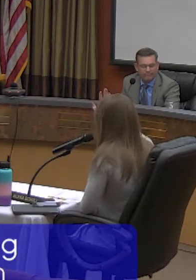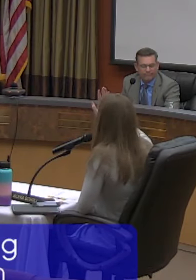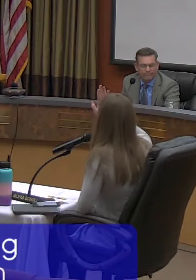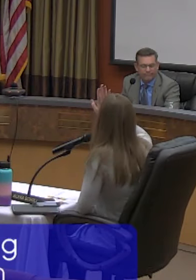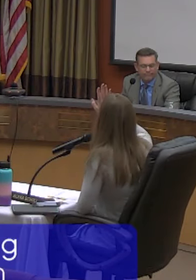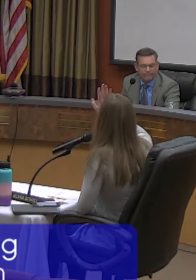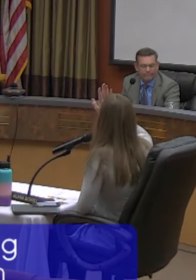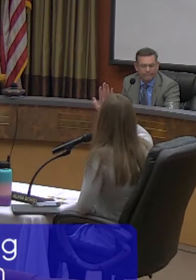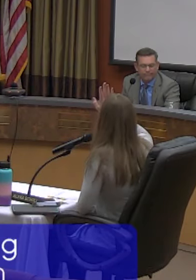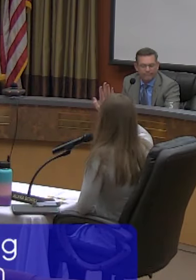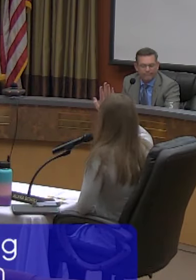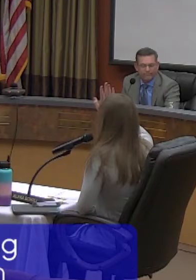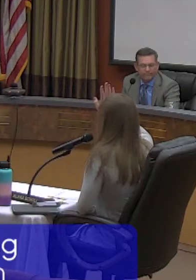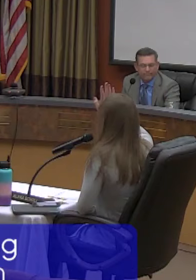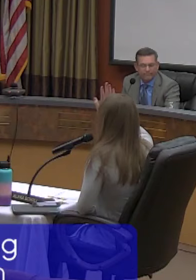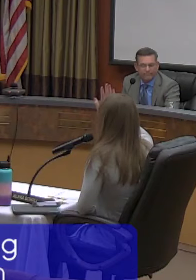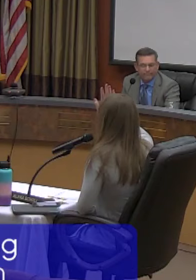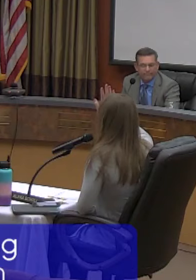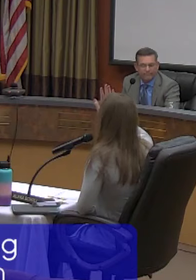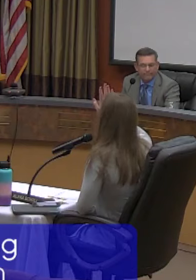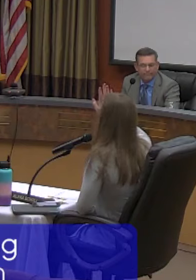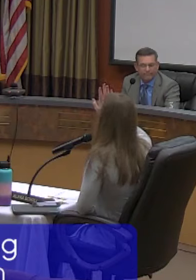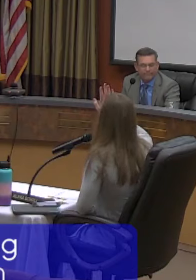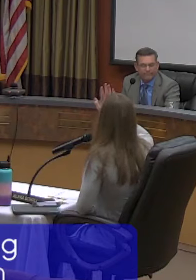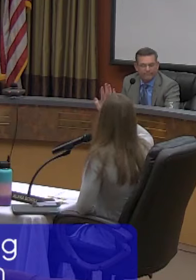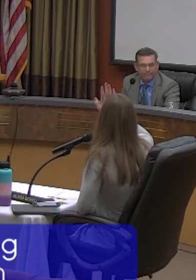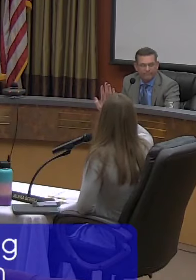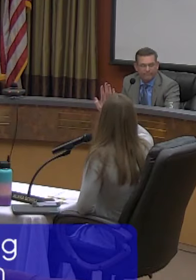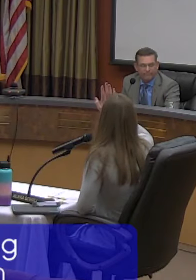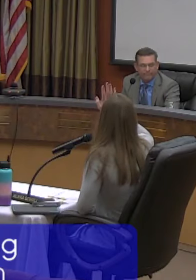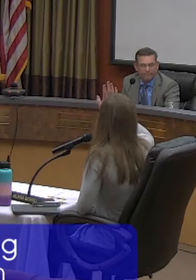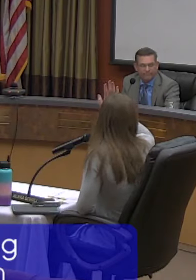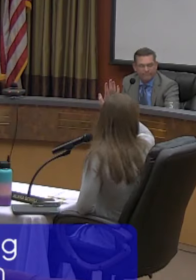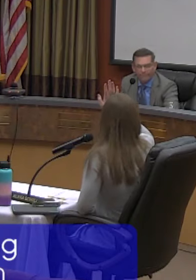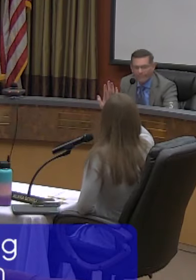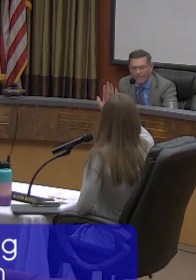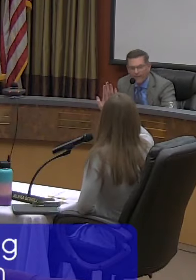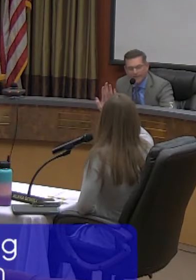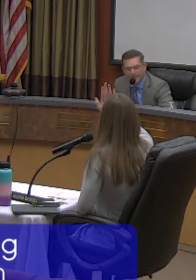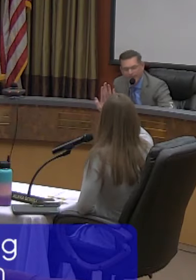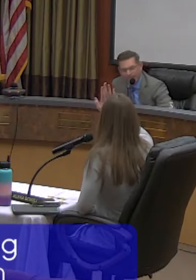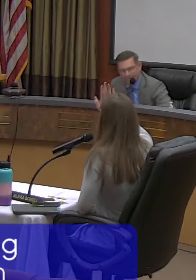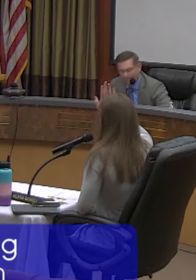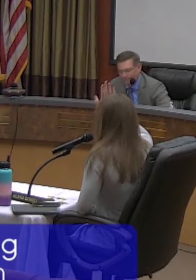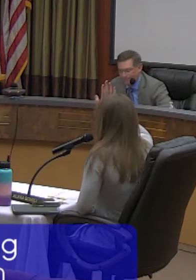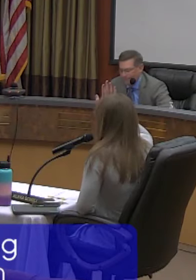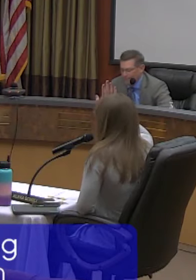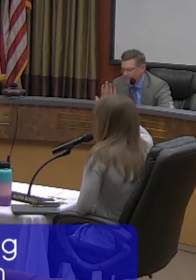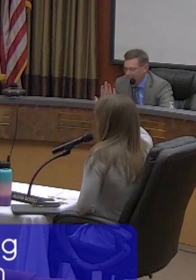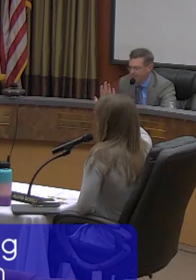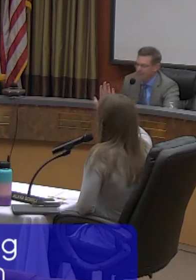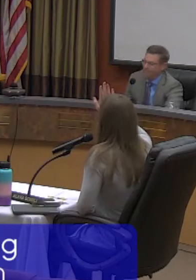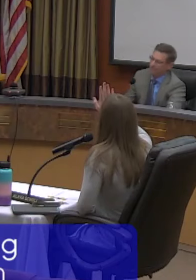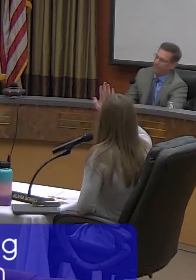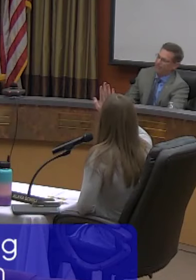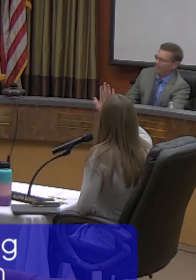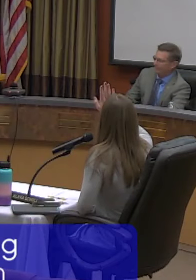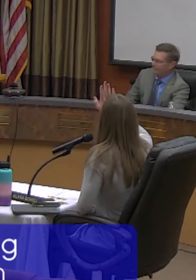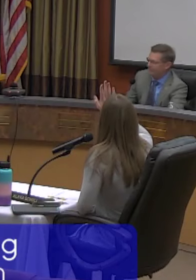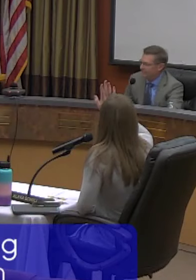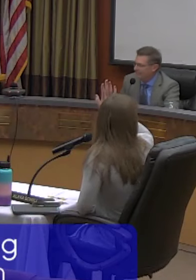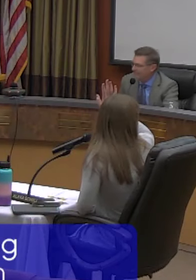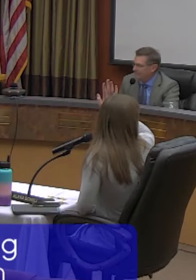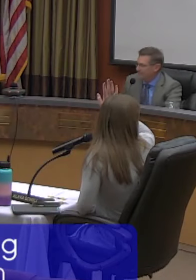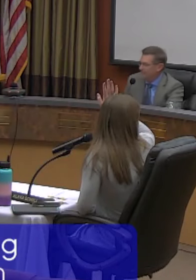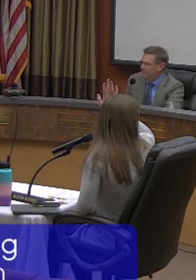over. Will be a travesty, and we cannot take this lightly. This will be the tipping point. 10 years from